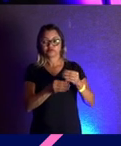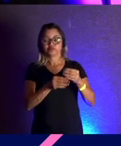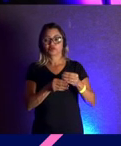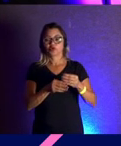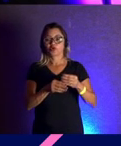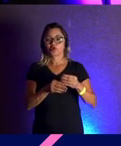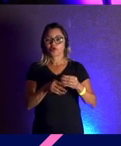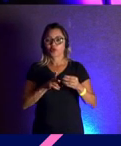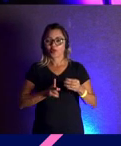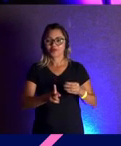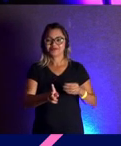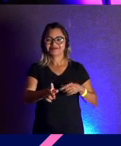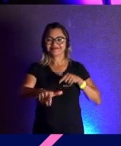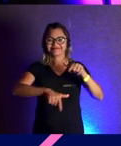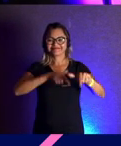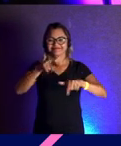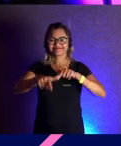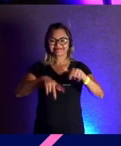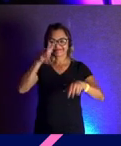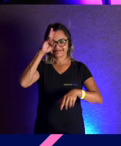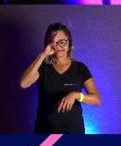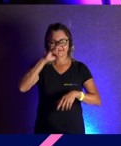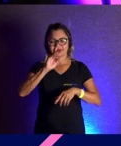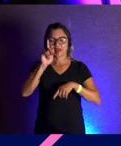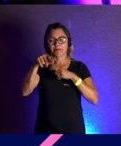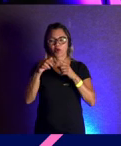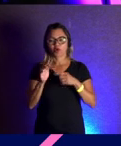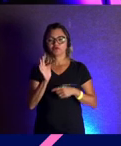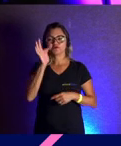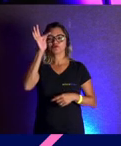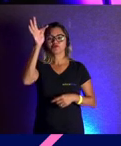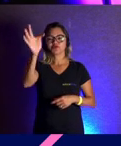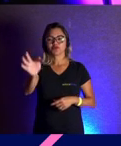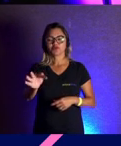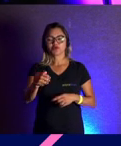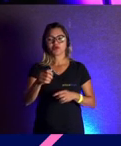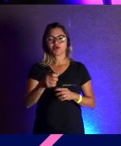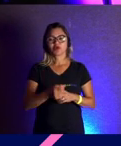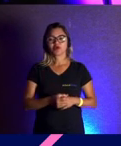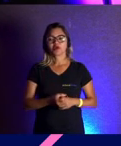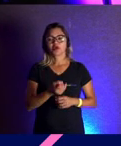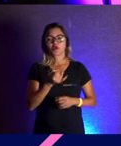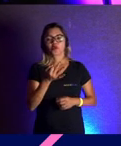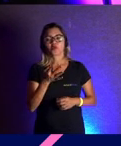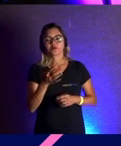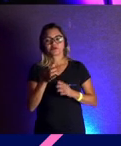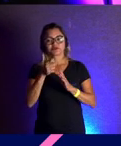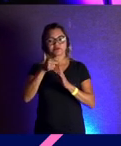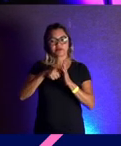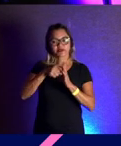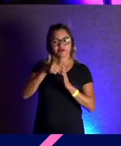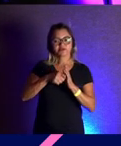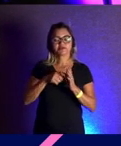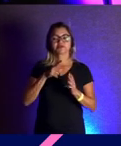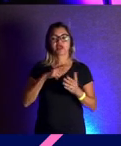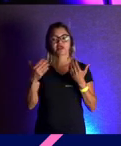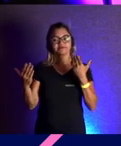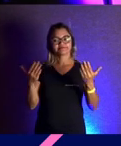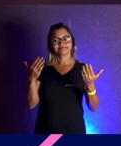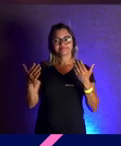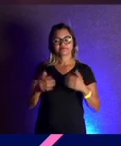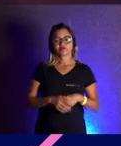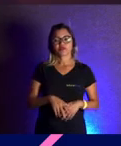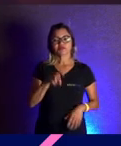months, you'll have more than one, or more than two, or more than five data sets. And then you can really do some great conquests. Then you can use really sophisticated